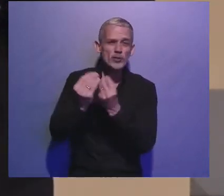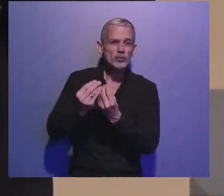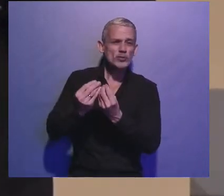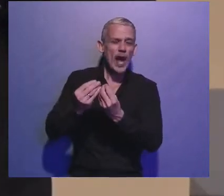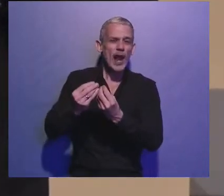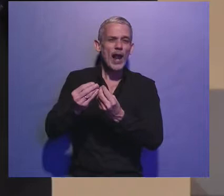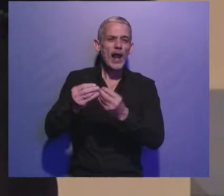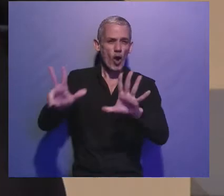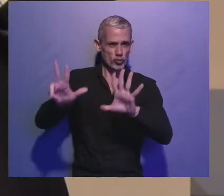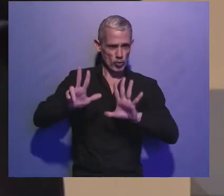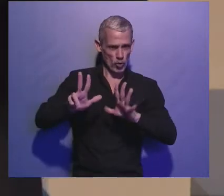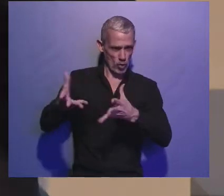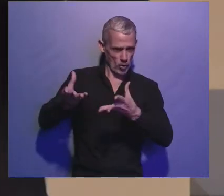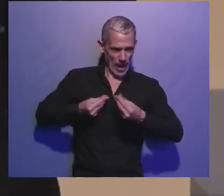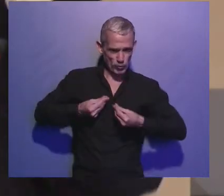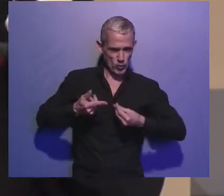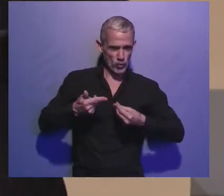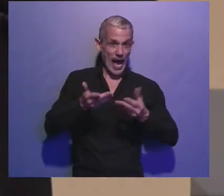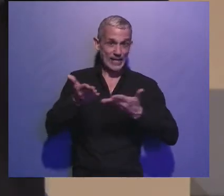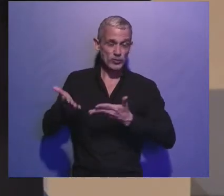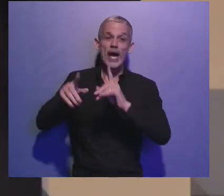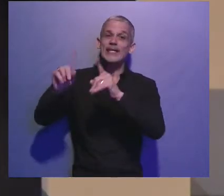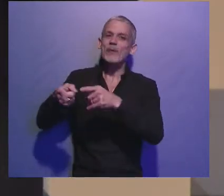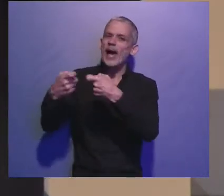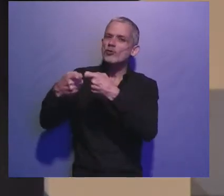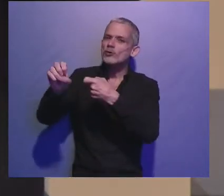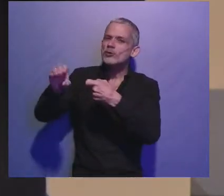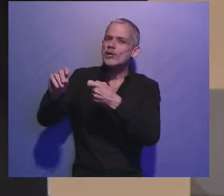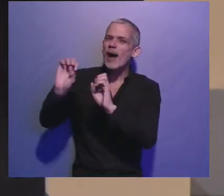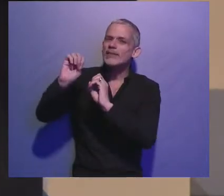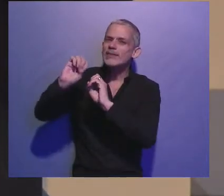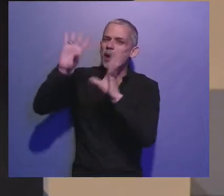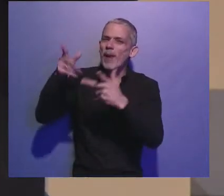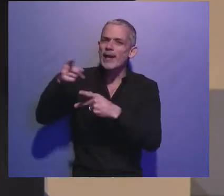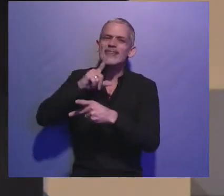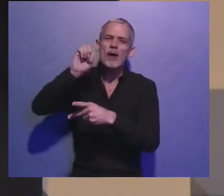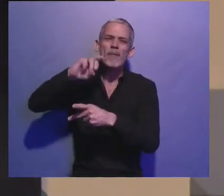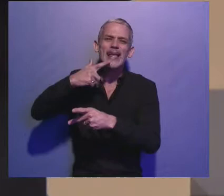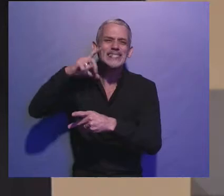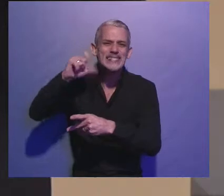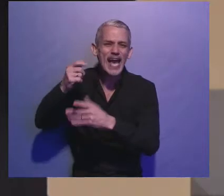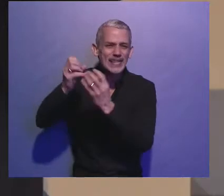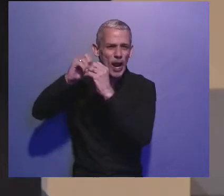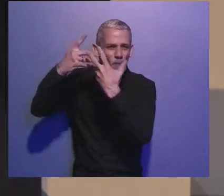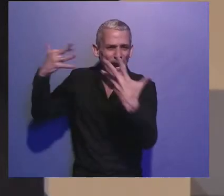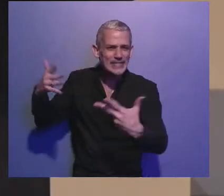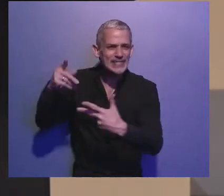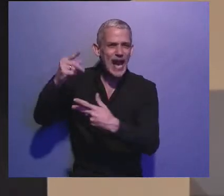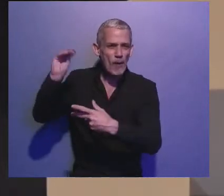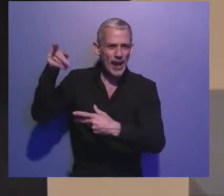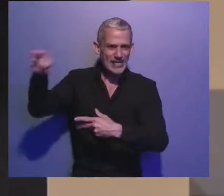civil society organizations, including Transparency Brazil. Transparency